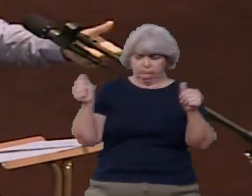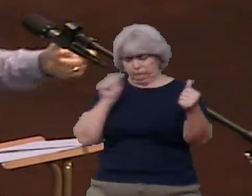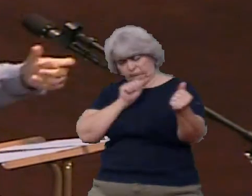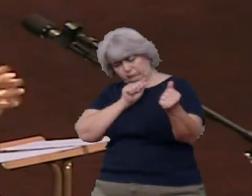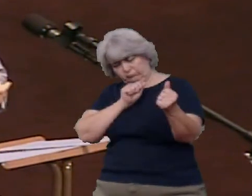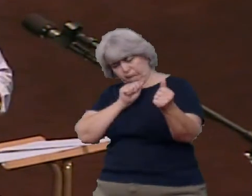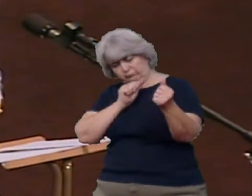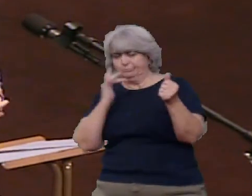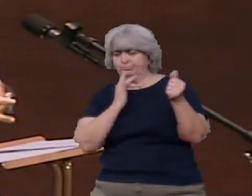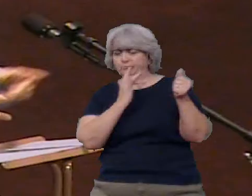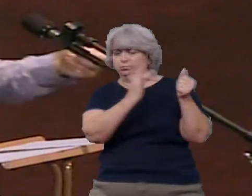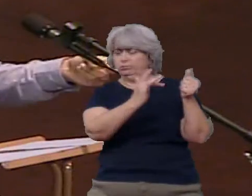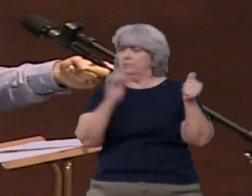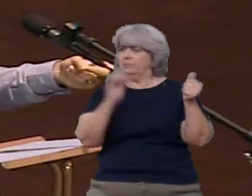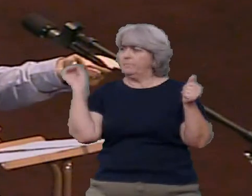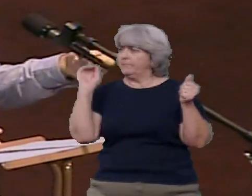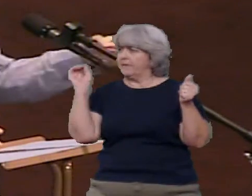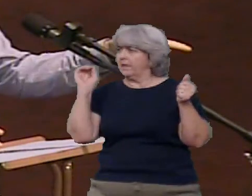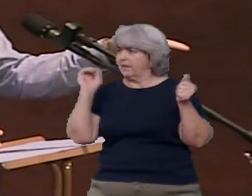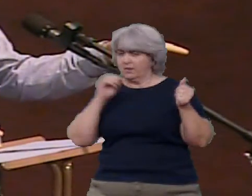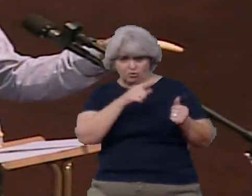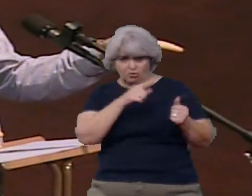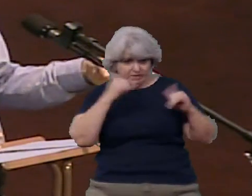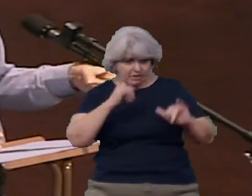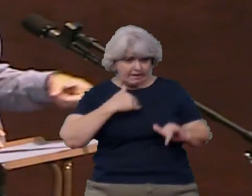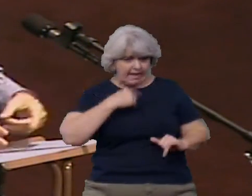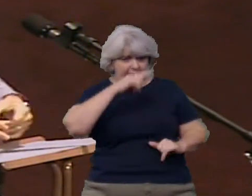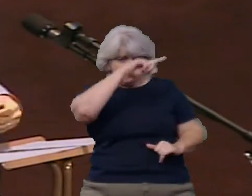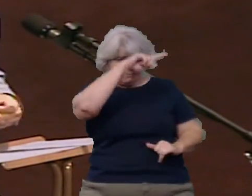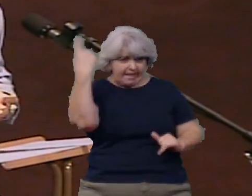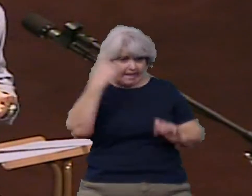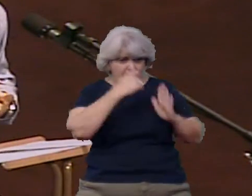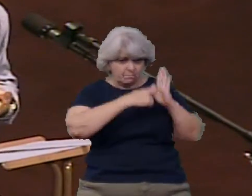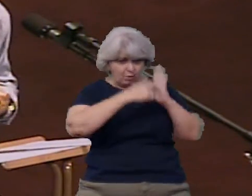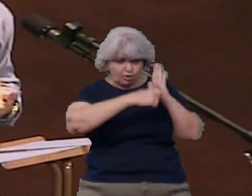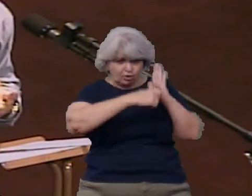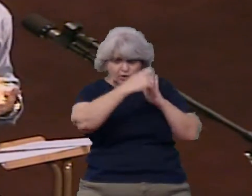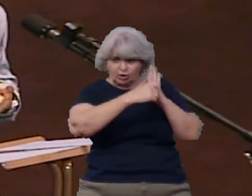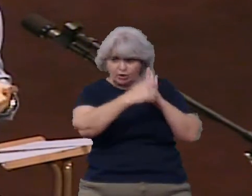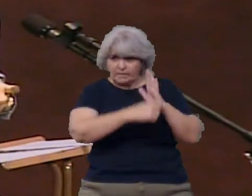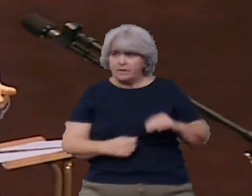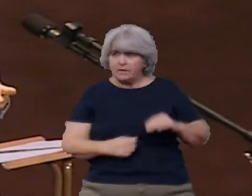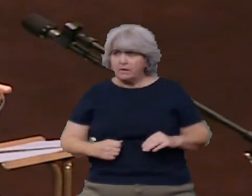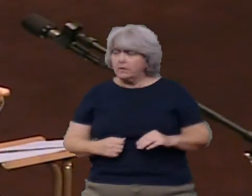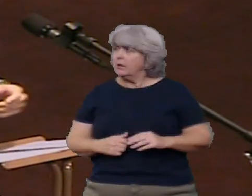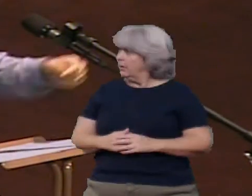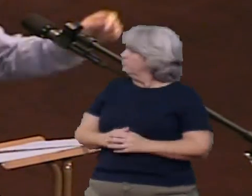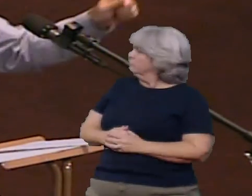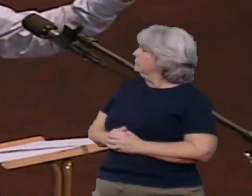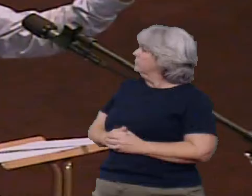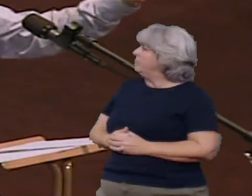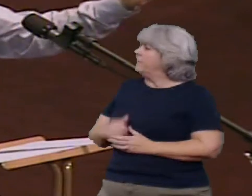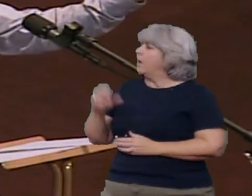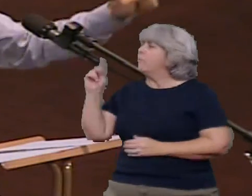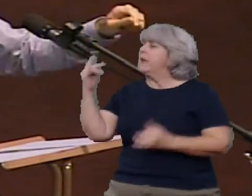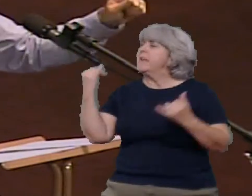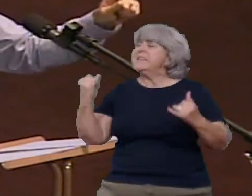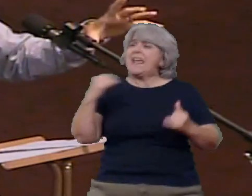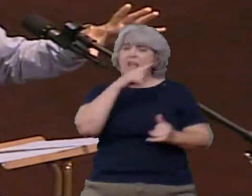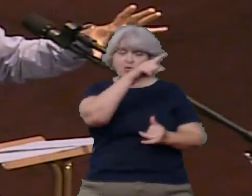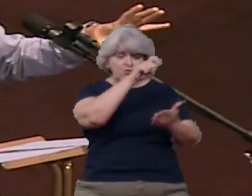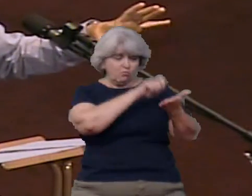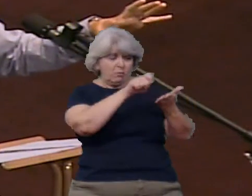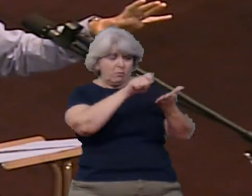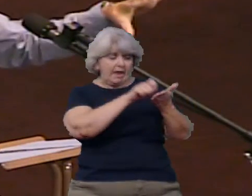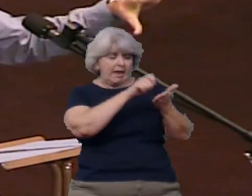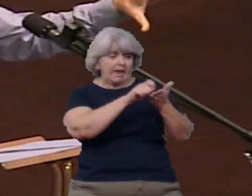Flipped it around and showed it to me. I said, do you still have the black marker that you wrote please with? And she said, yeah, I still do. I said, I want you to write as large as you